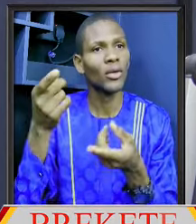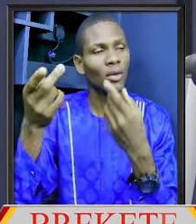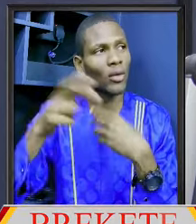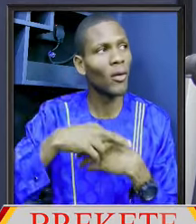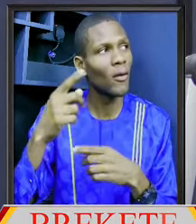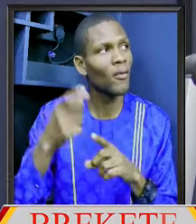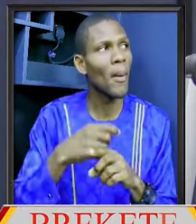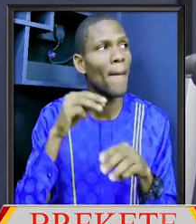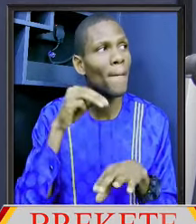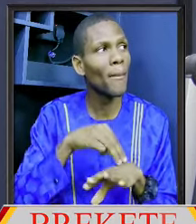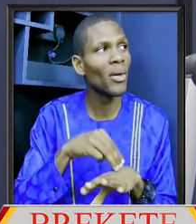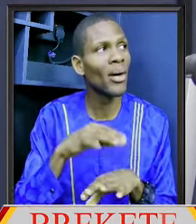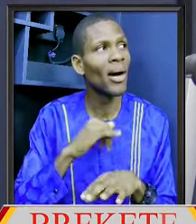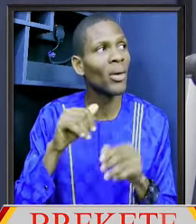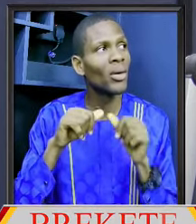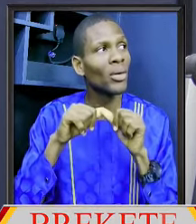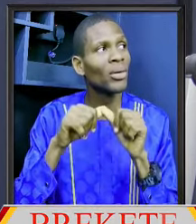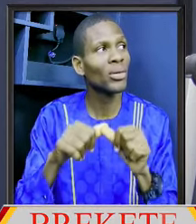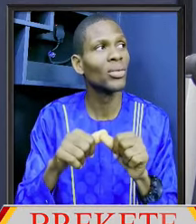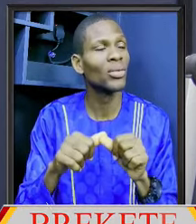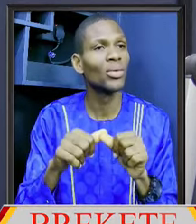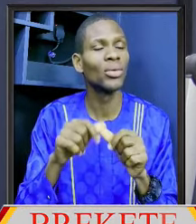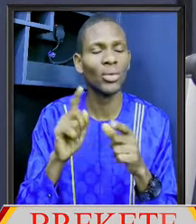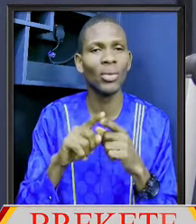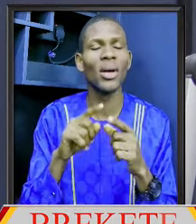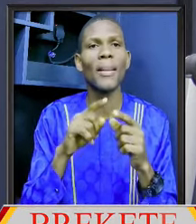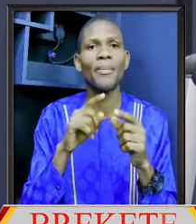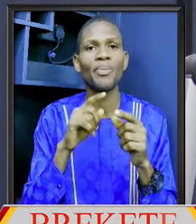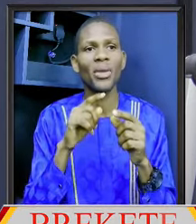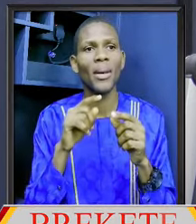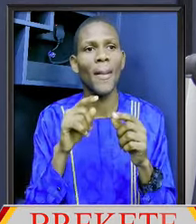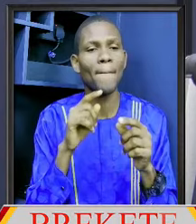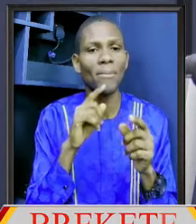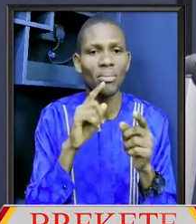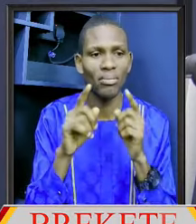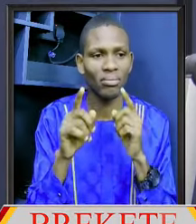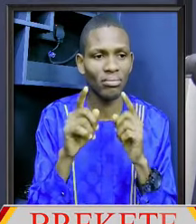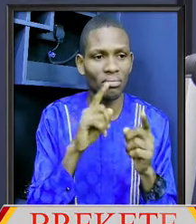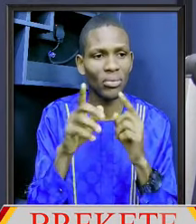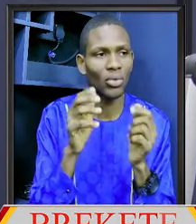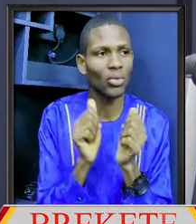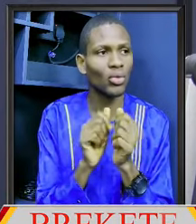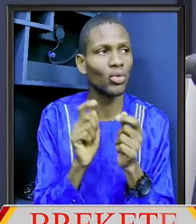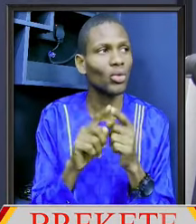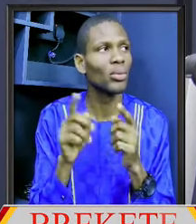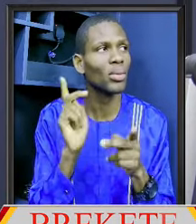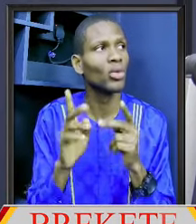mosque, I will continue to attend to people. Today,